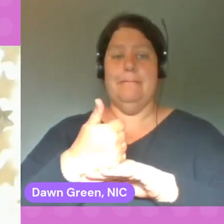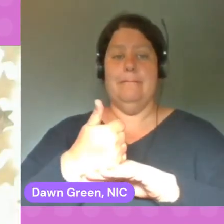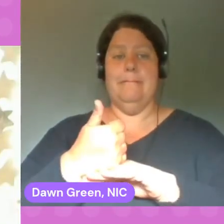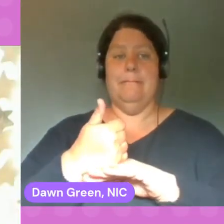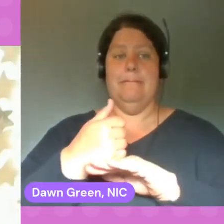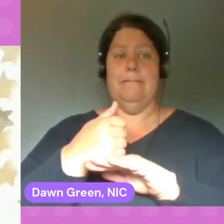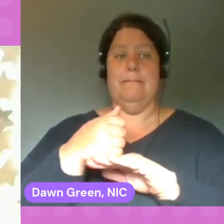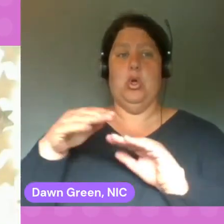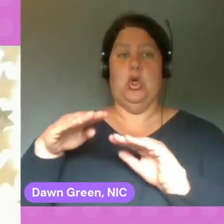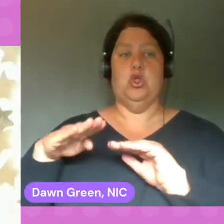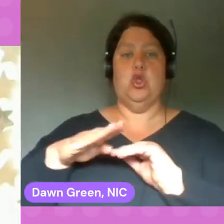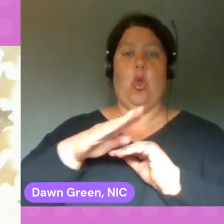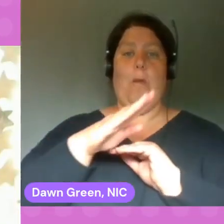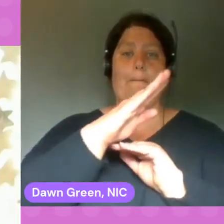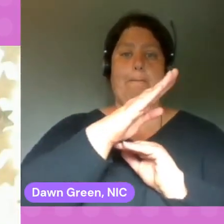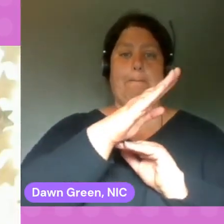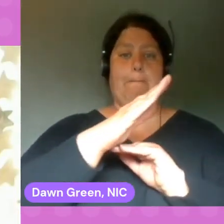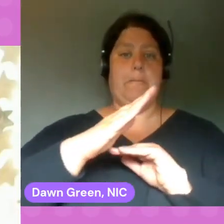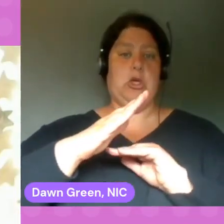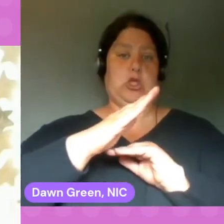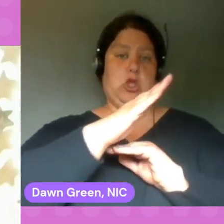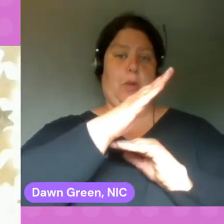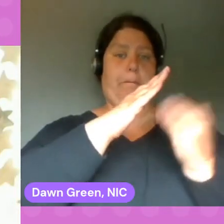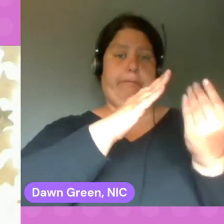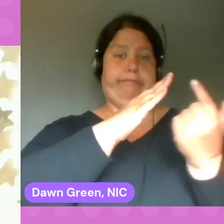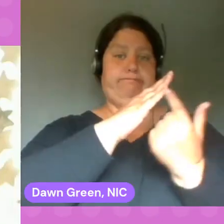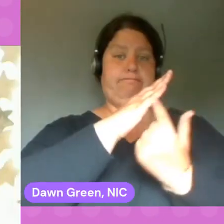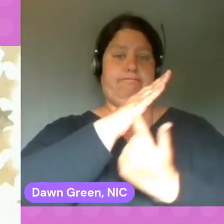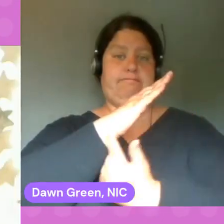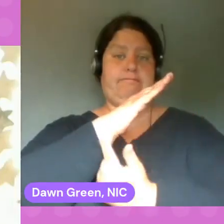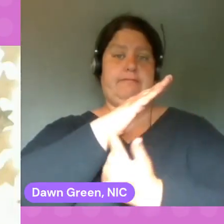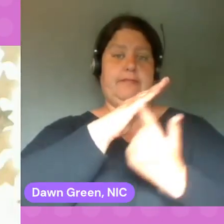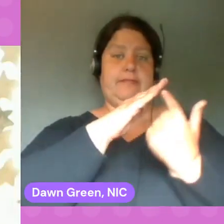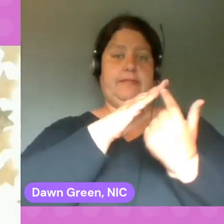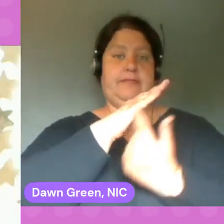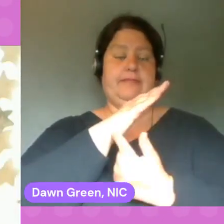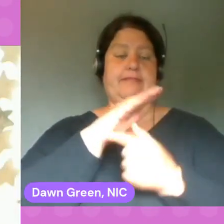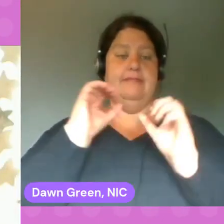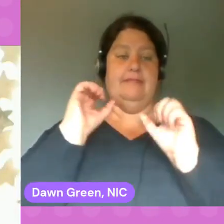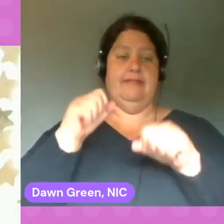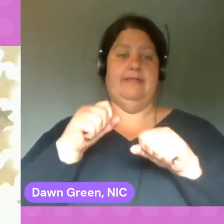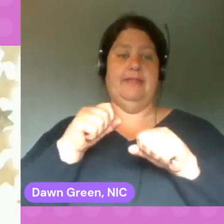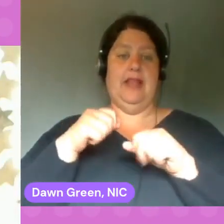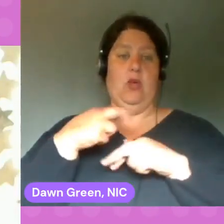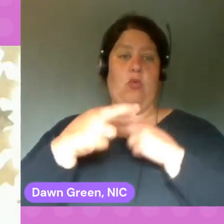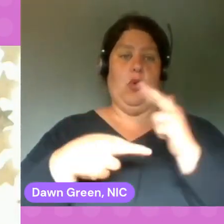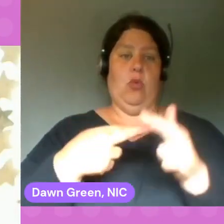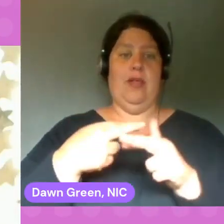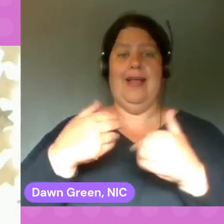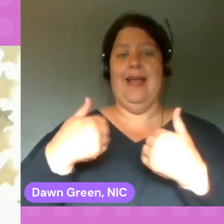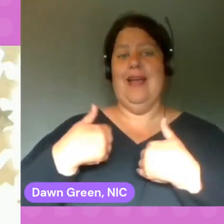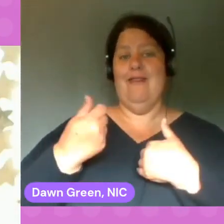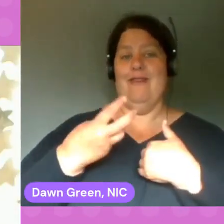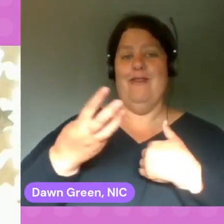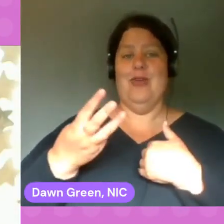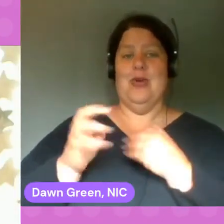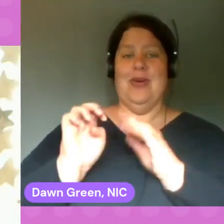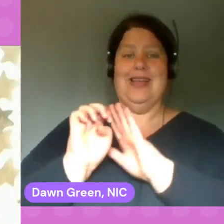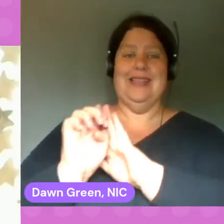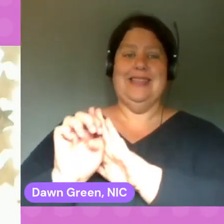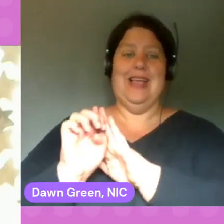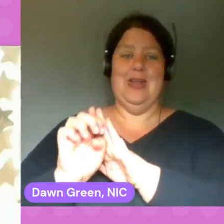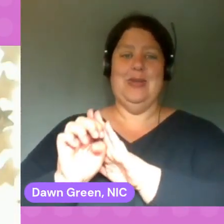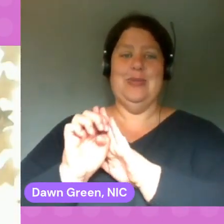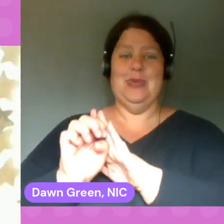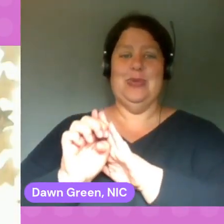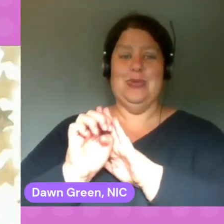slope, something that's an incline that the materials can roll down. And we have a couple examples here.